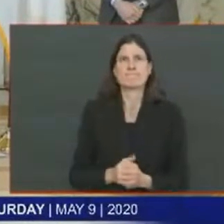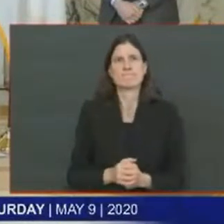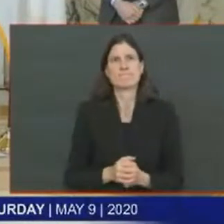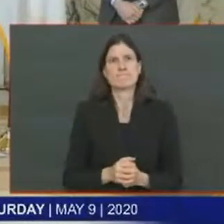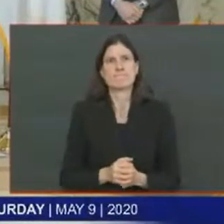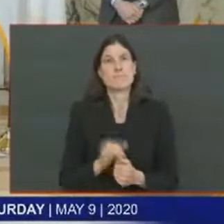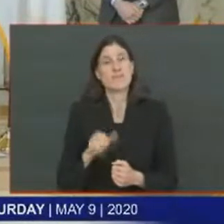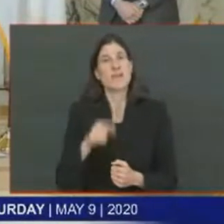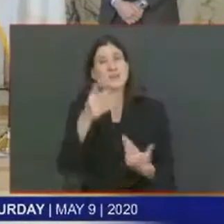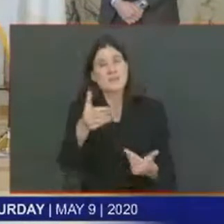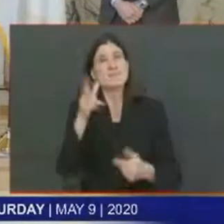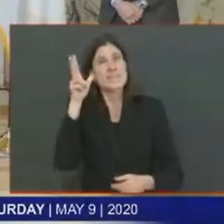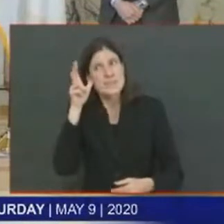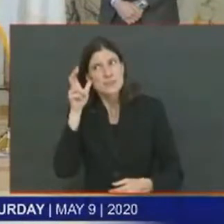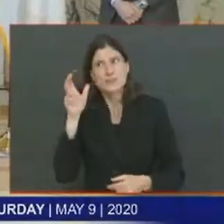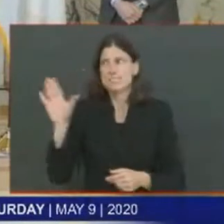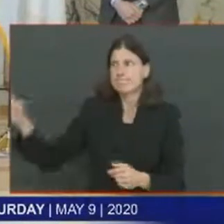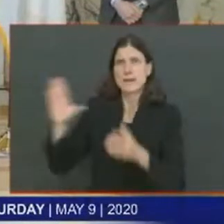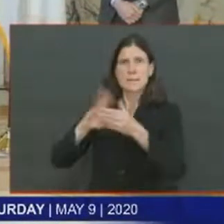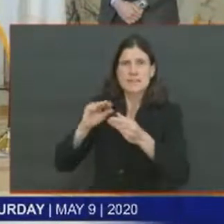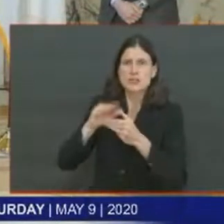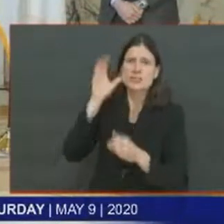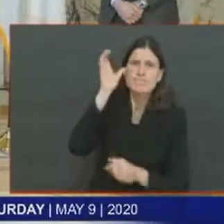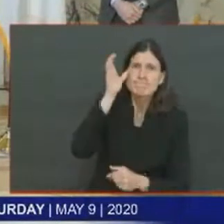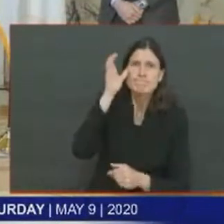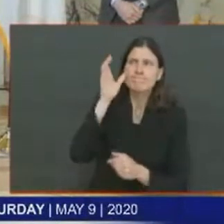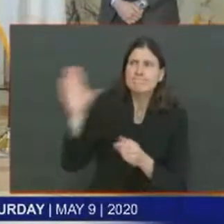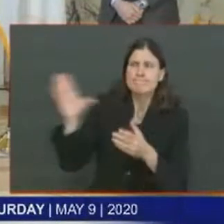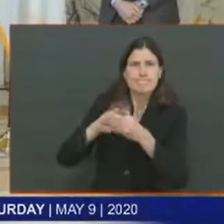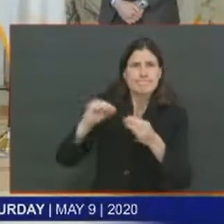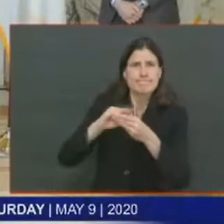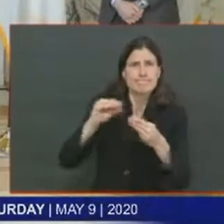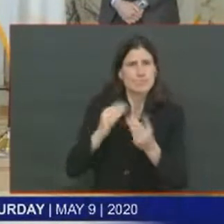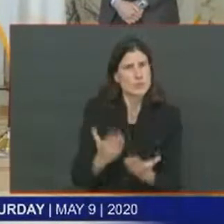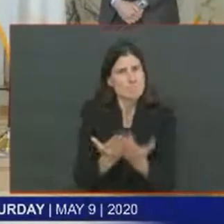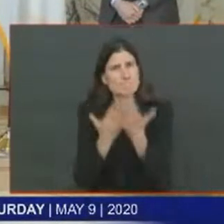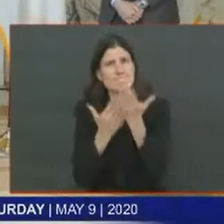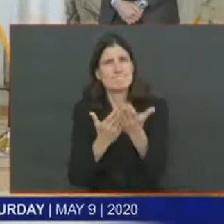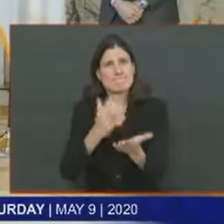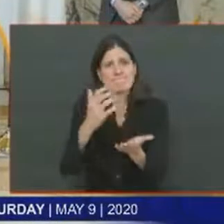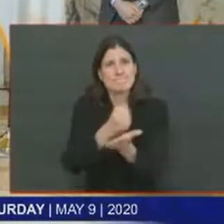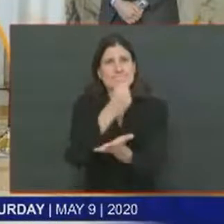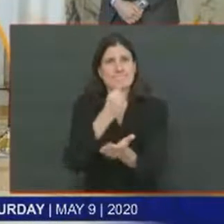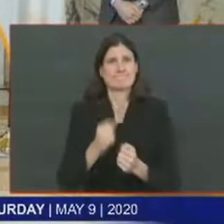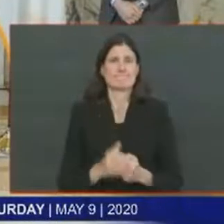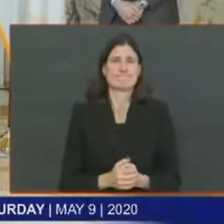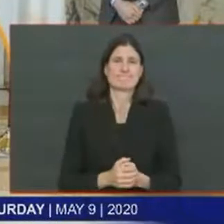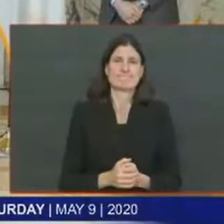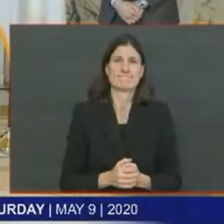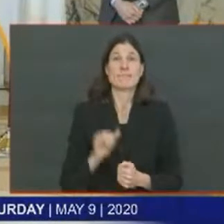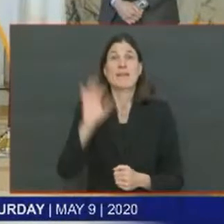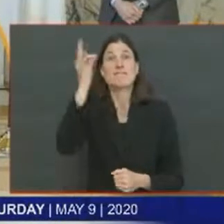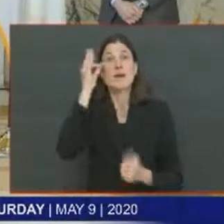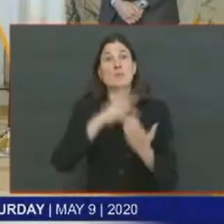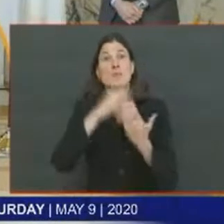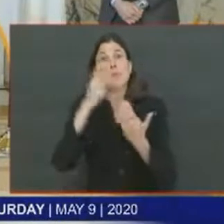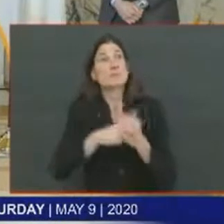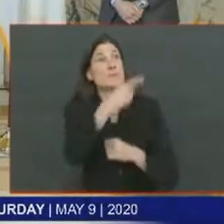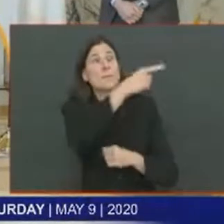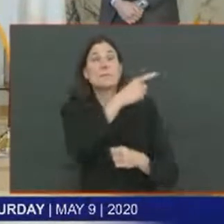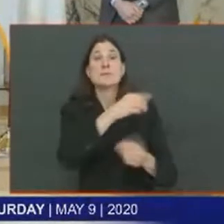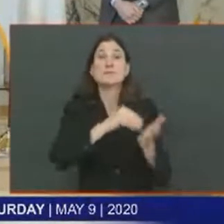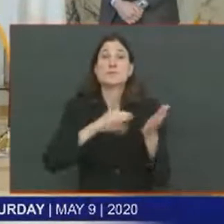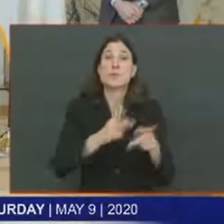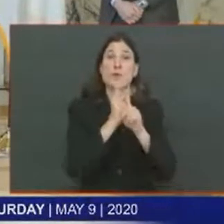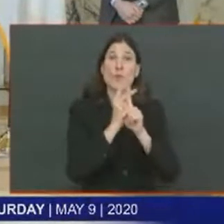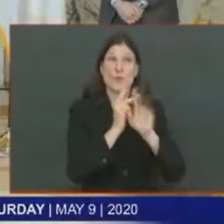loans that are from a lender that's not the direct federal government, and you're struggling, this is for you.